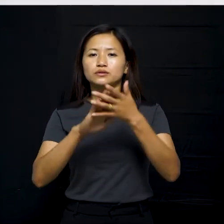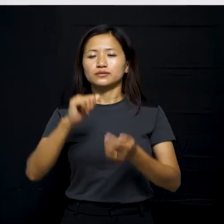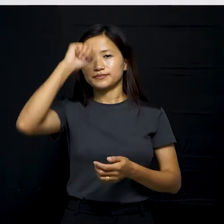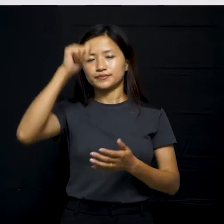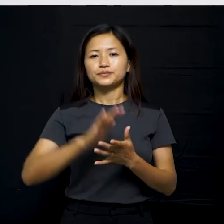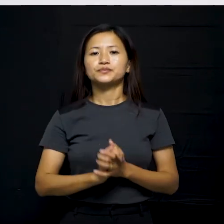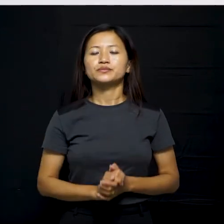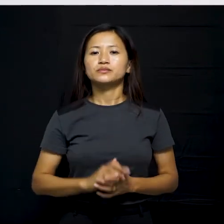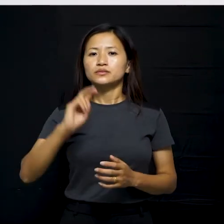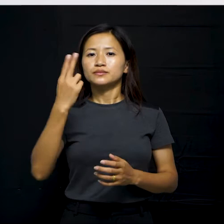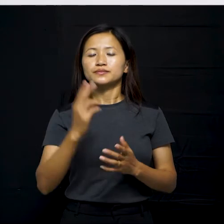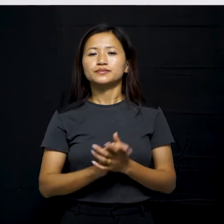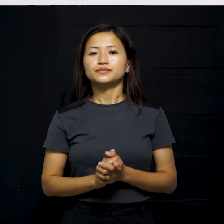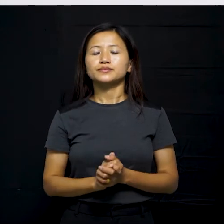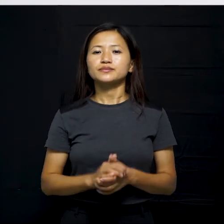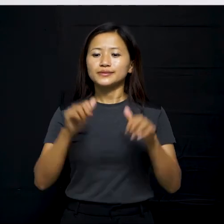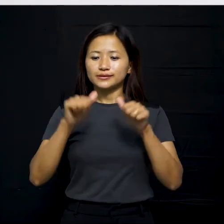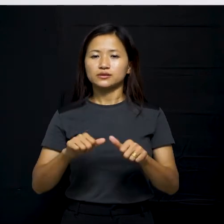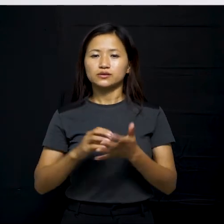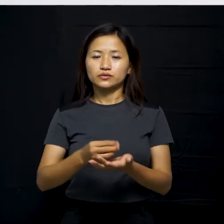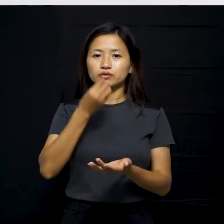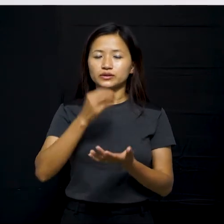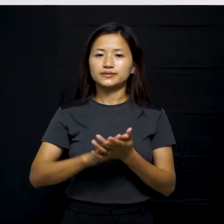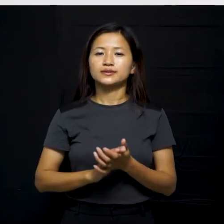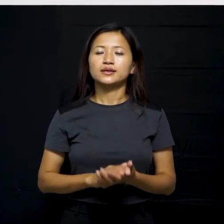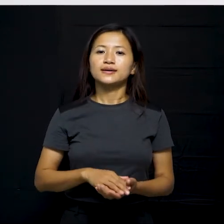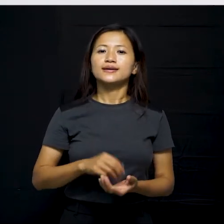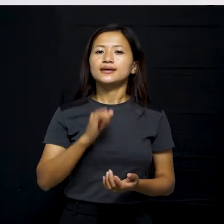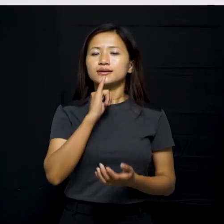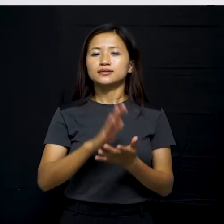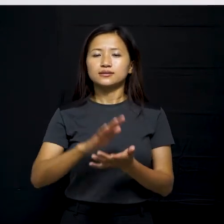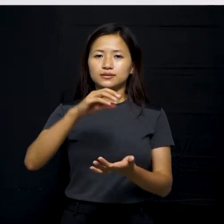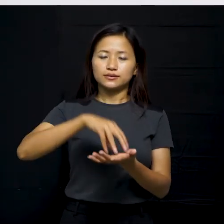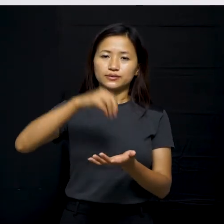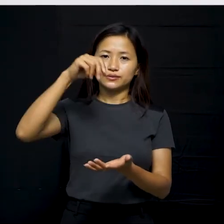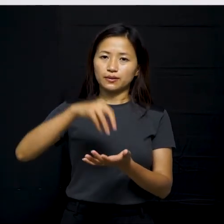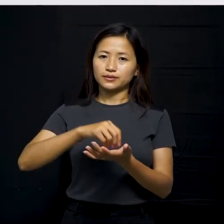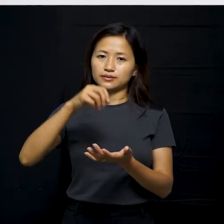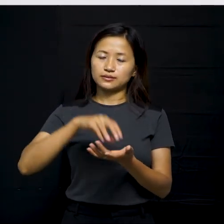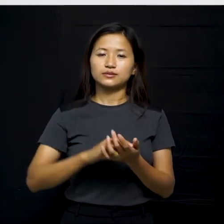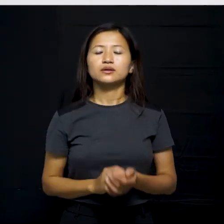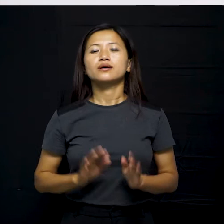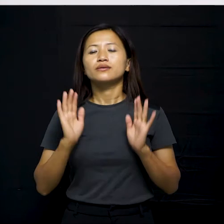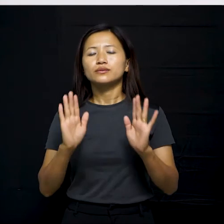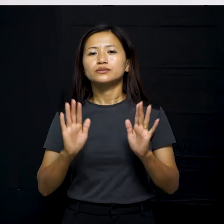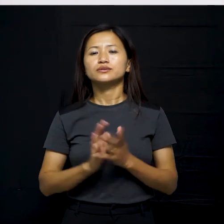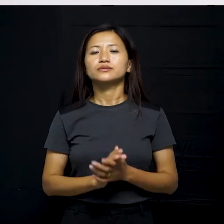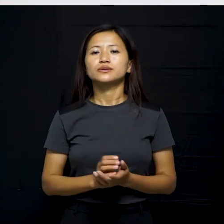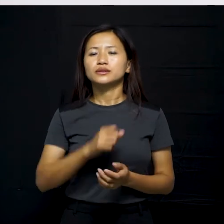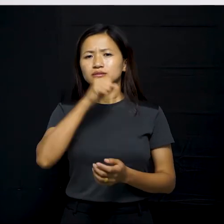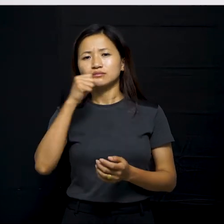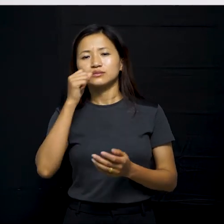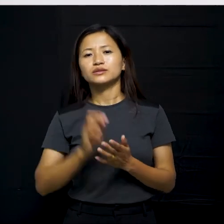The second one is the staple food of Naga is rice, okay? The correct answer is rice. We also have meat,